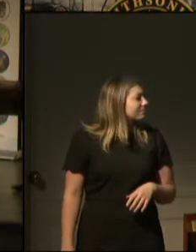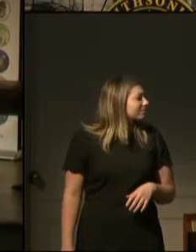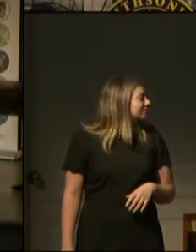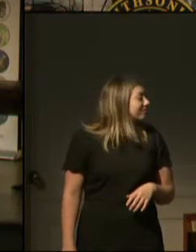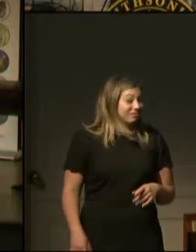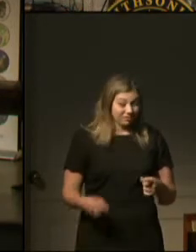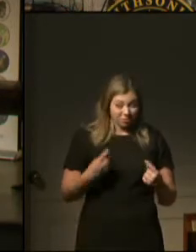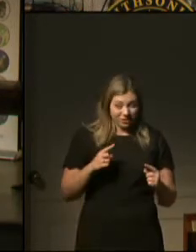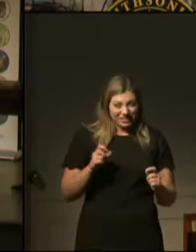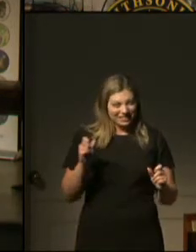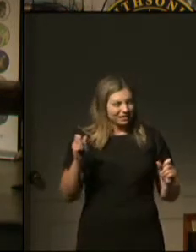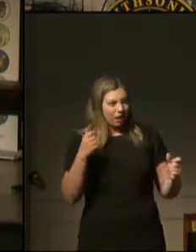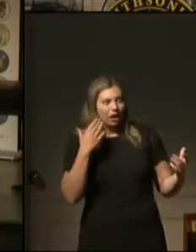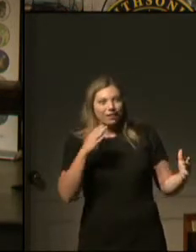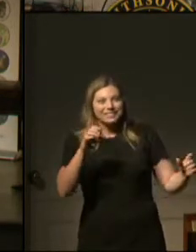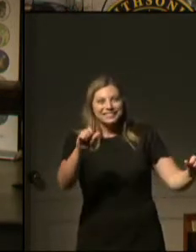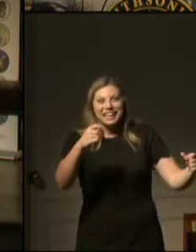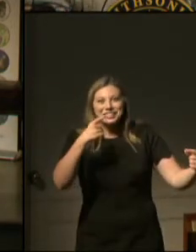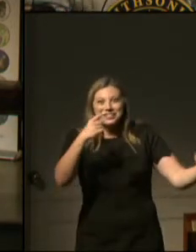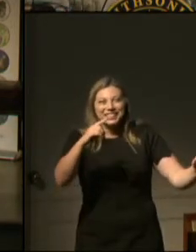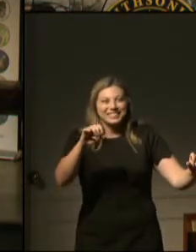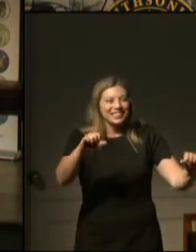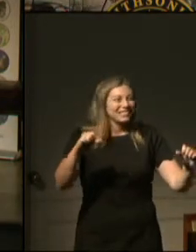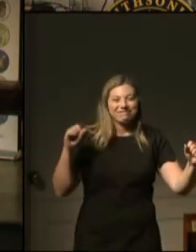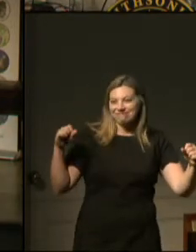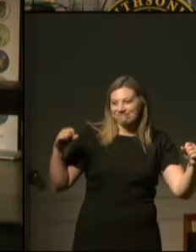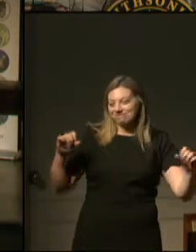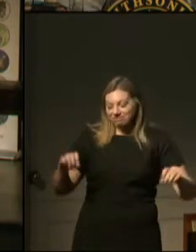Does it work? I don't know. Yes, cool. It does. Yeah.